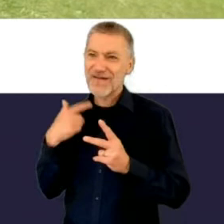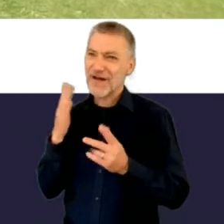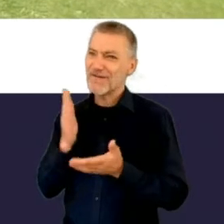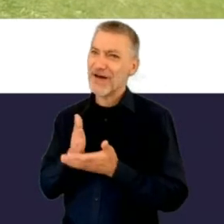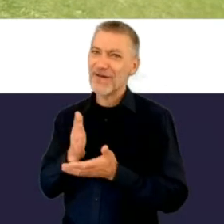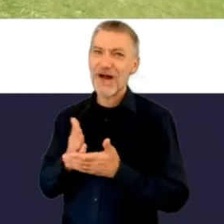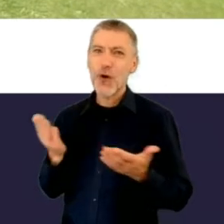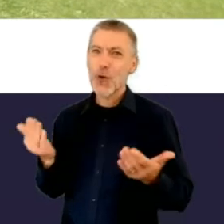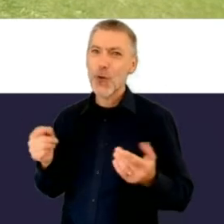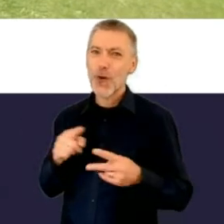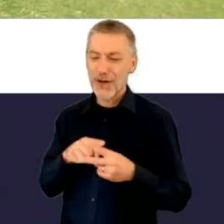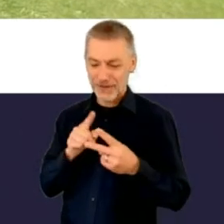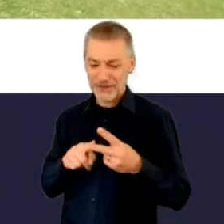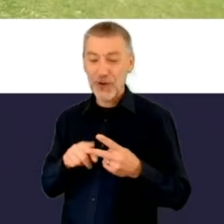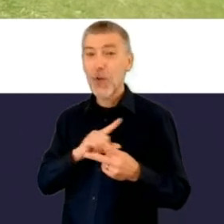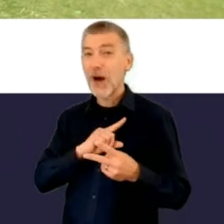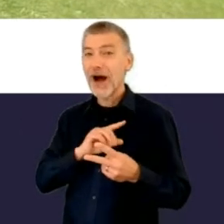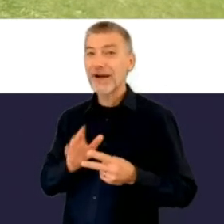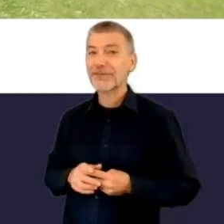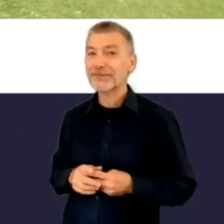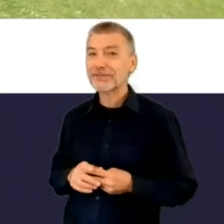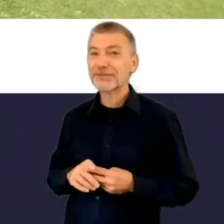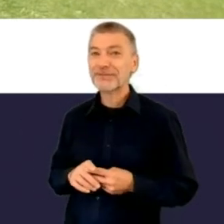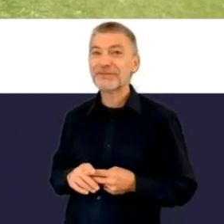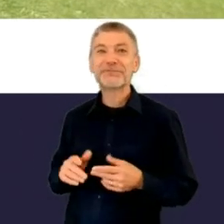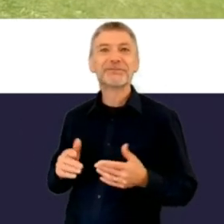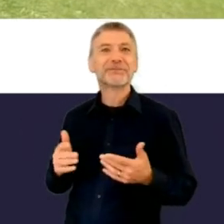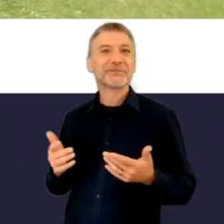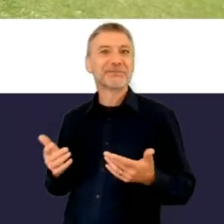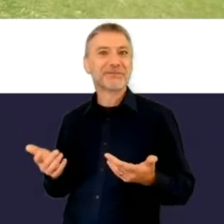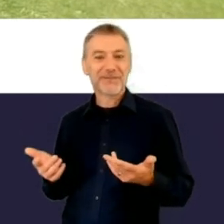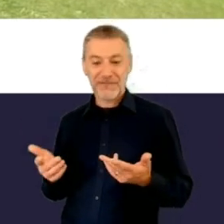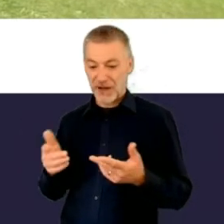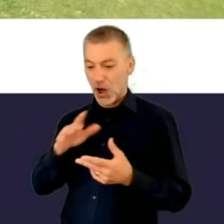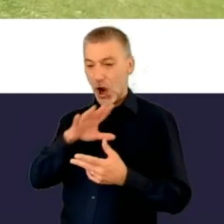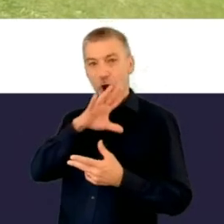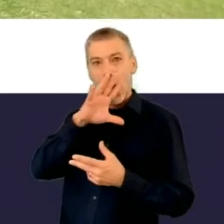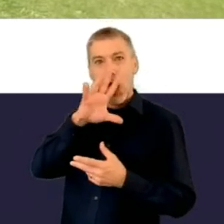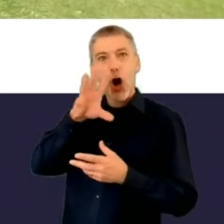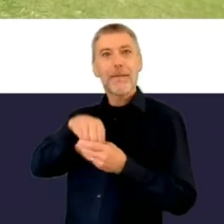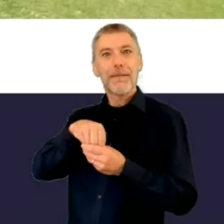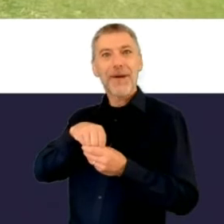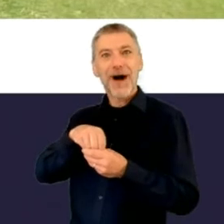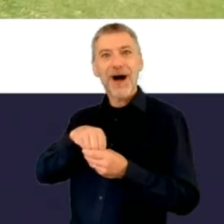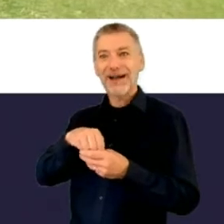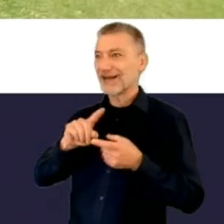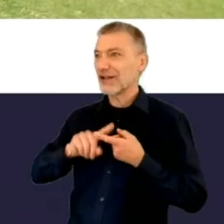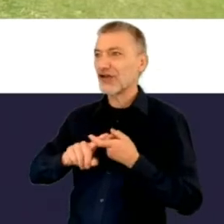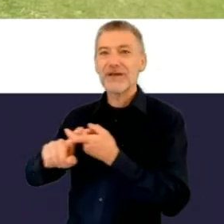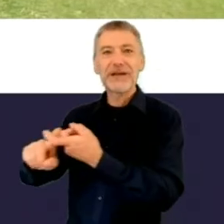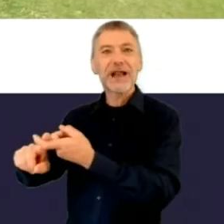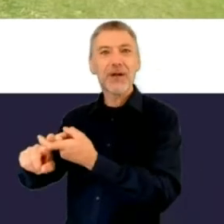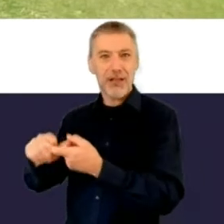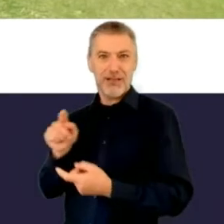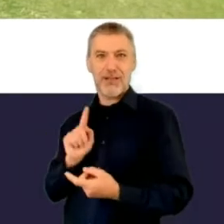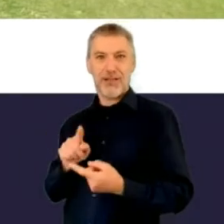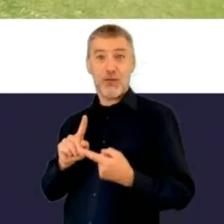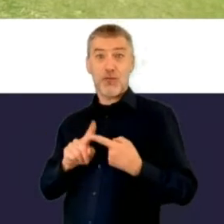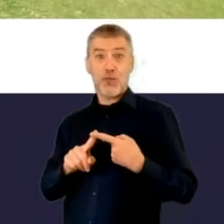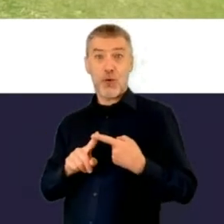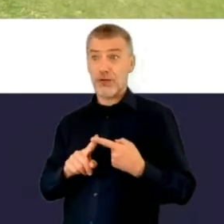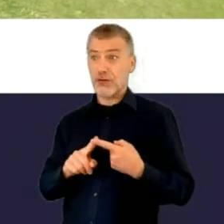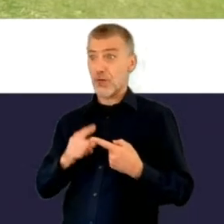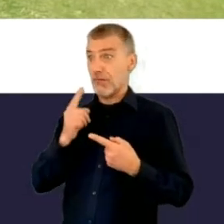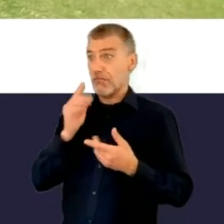is because they kind of combine the two really core parts of sustainability. So one, we've got to make sure